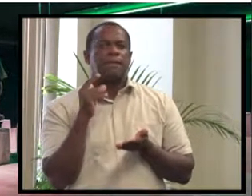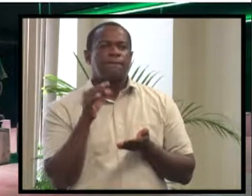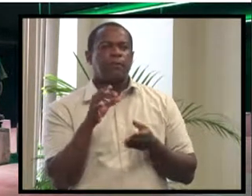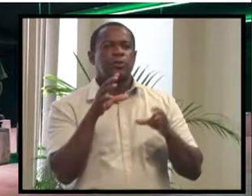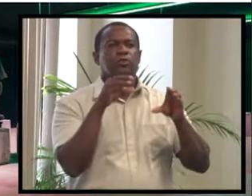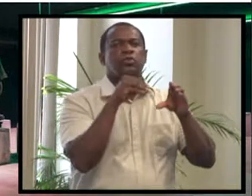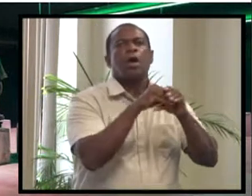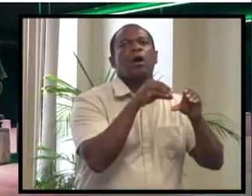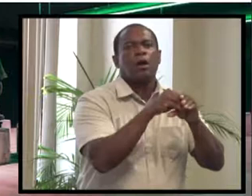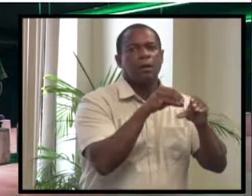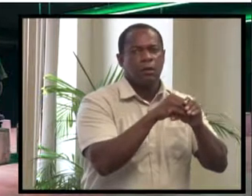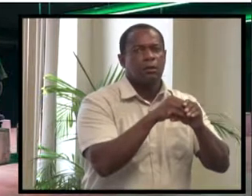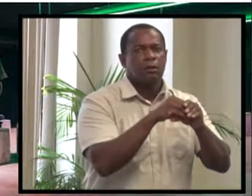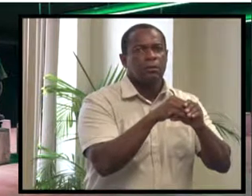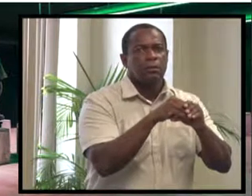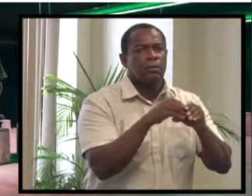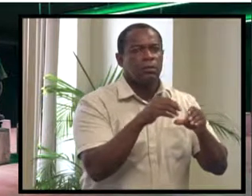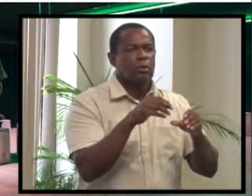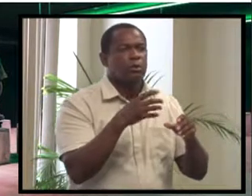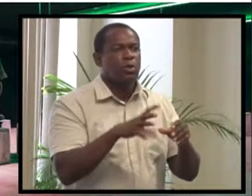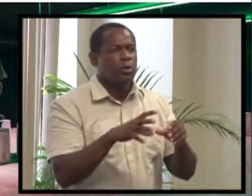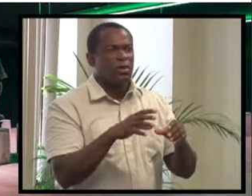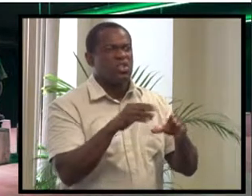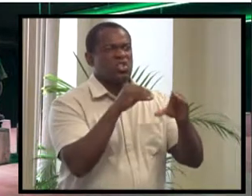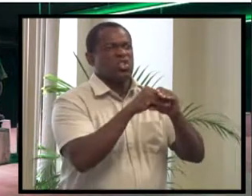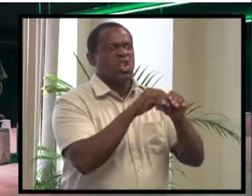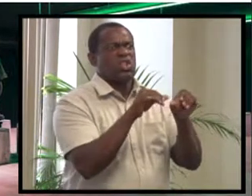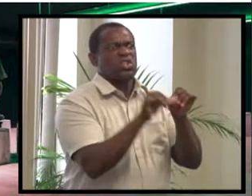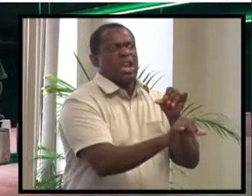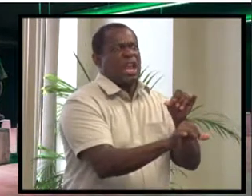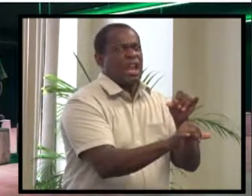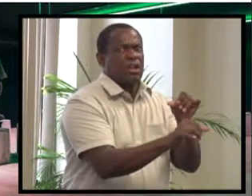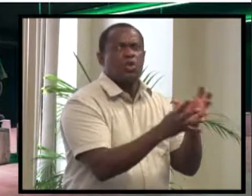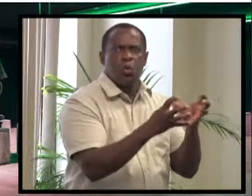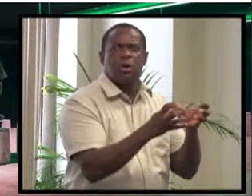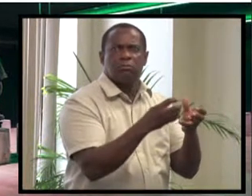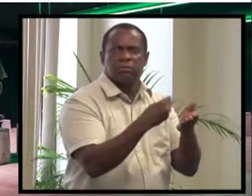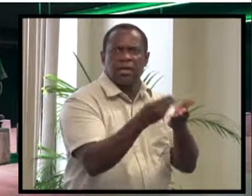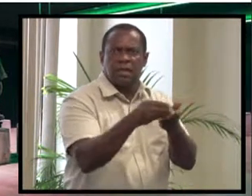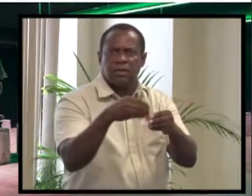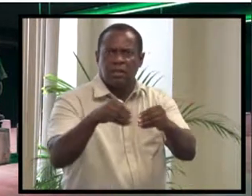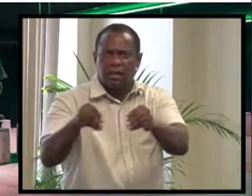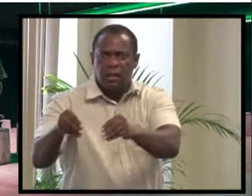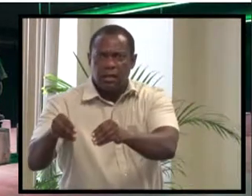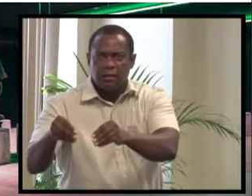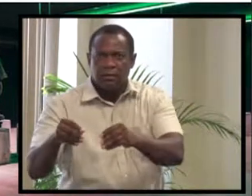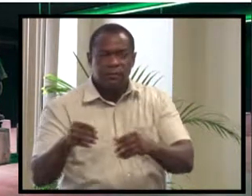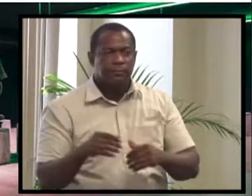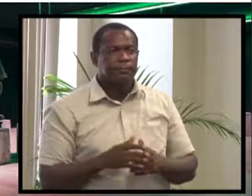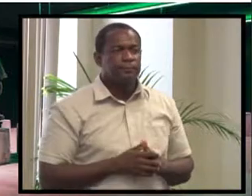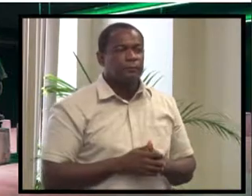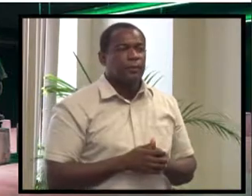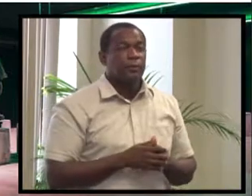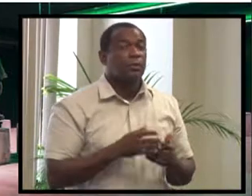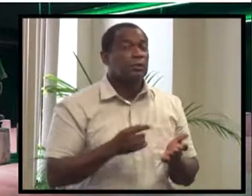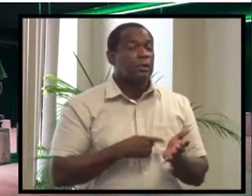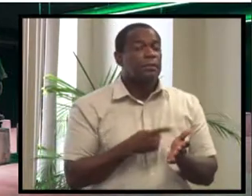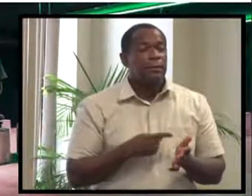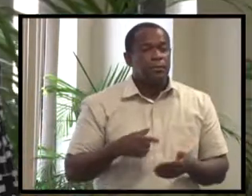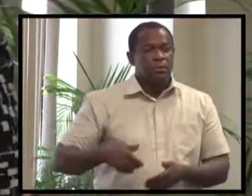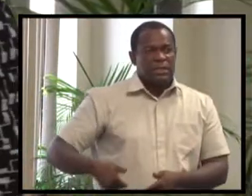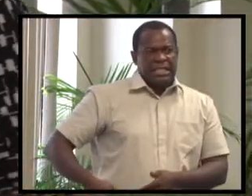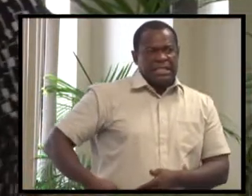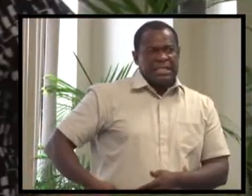with designers are, a lot of times you all are working on instinct. So you really don't have a good idea of what is going to be the demand